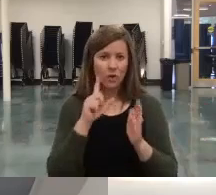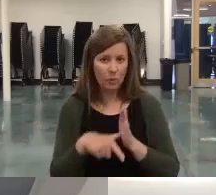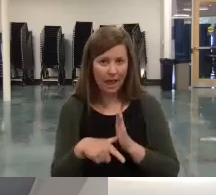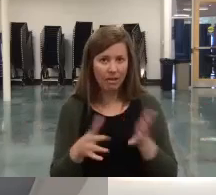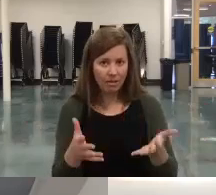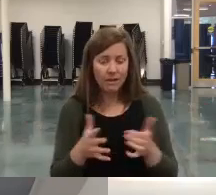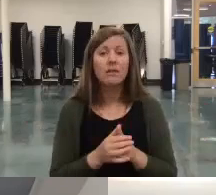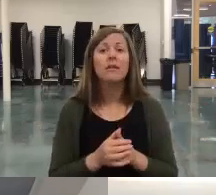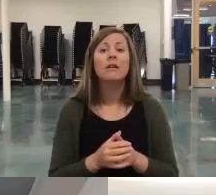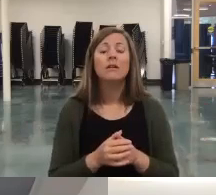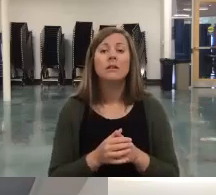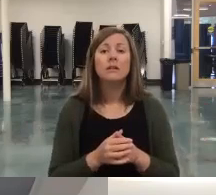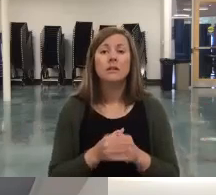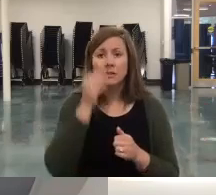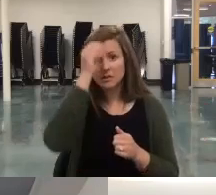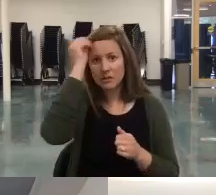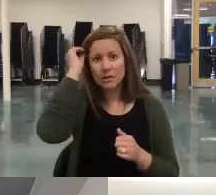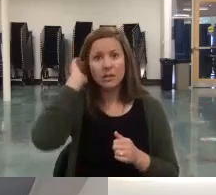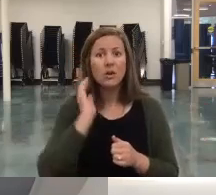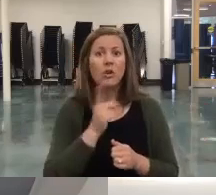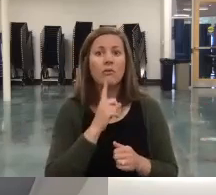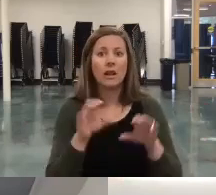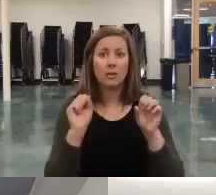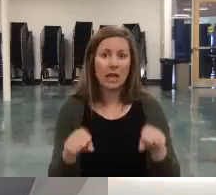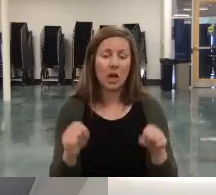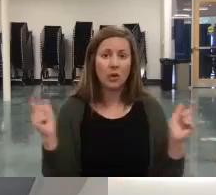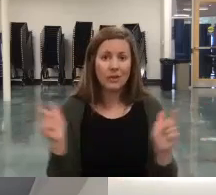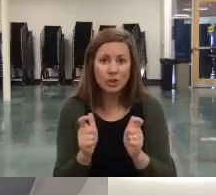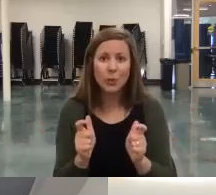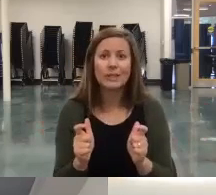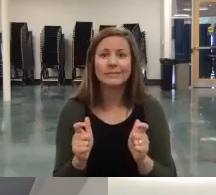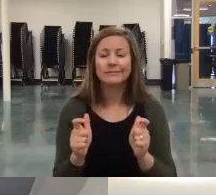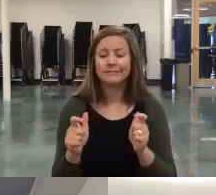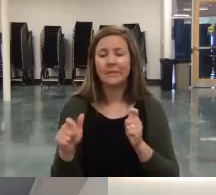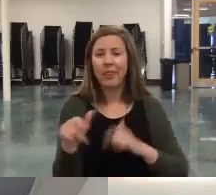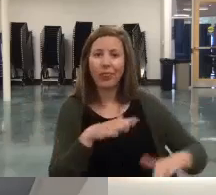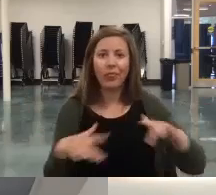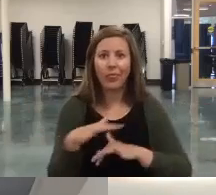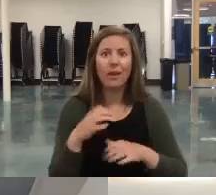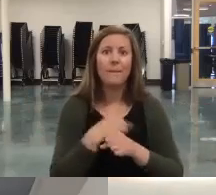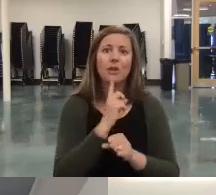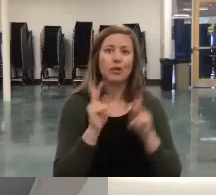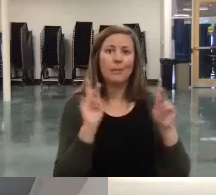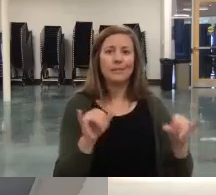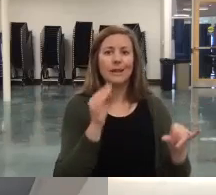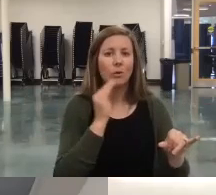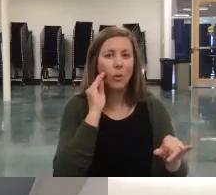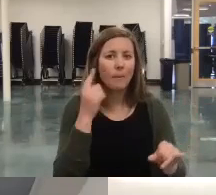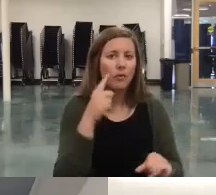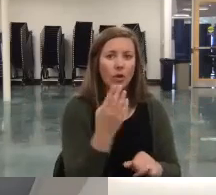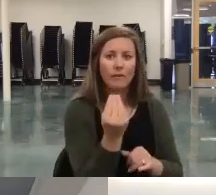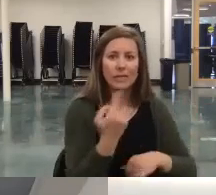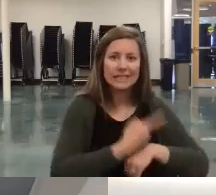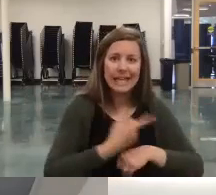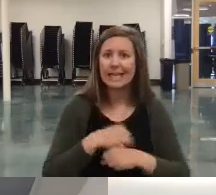so that we could really reduce contagion, keep people home for 14 days, make sure nobody was